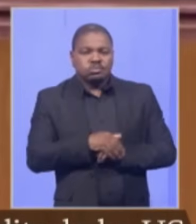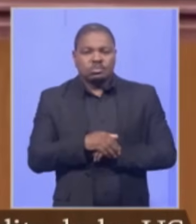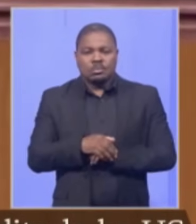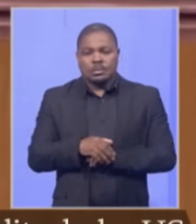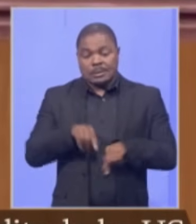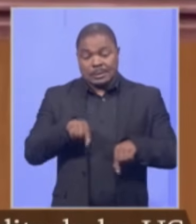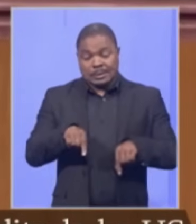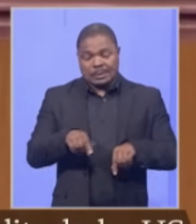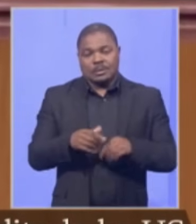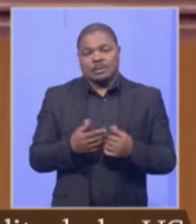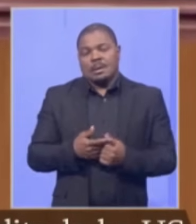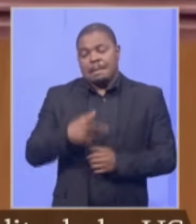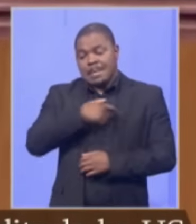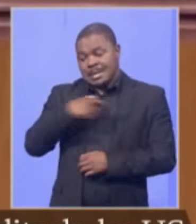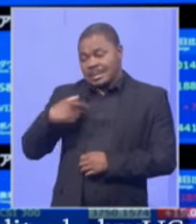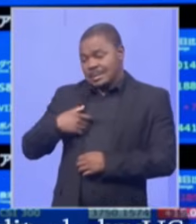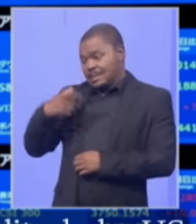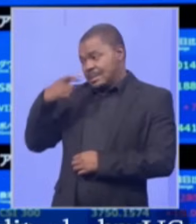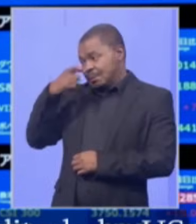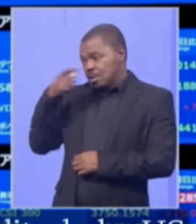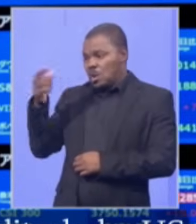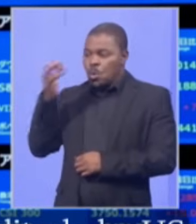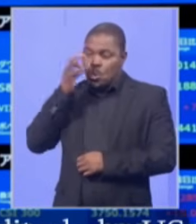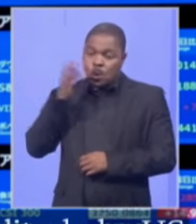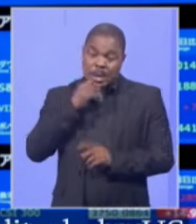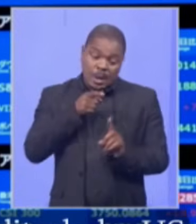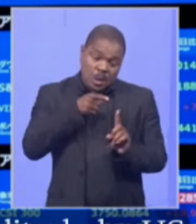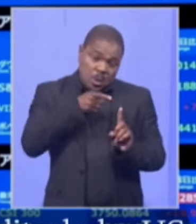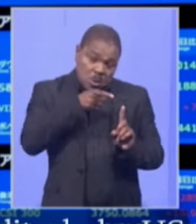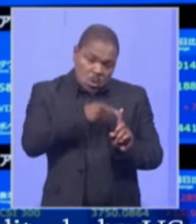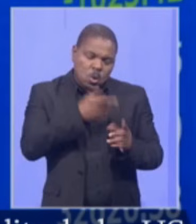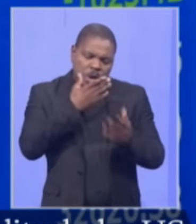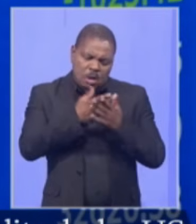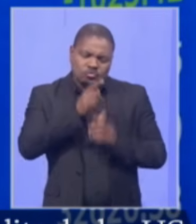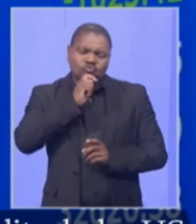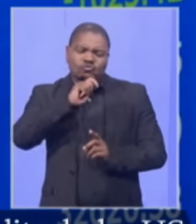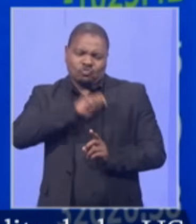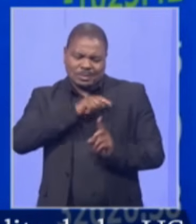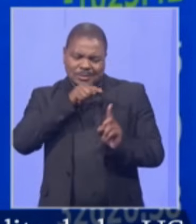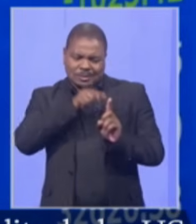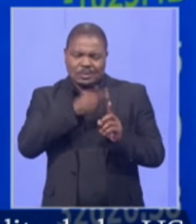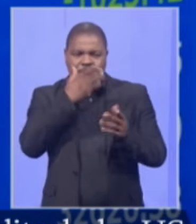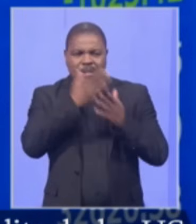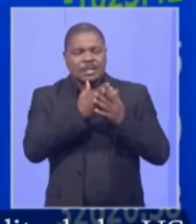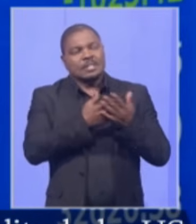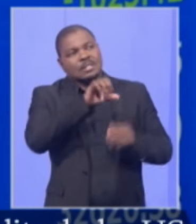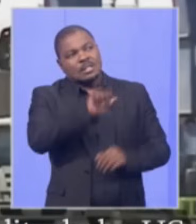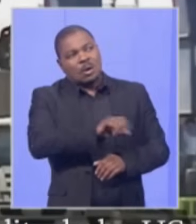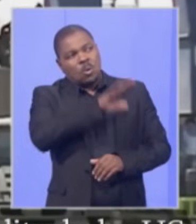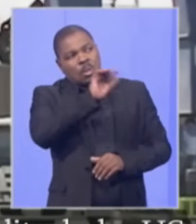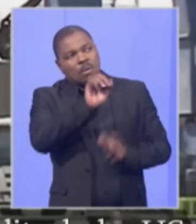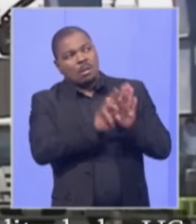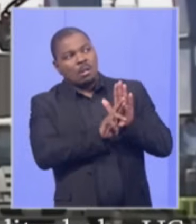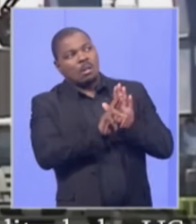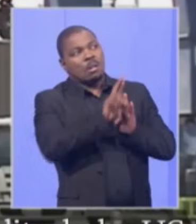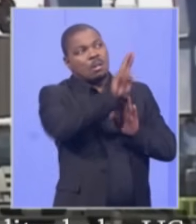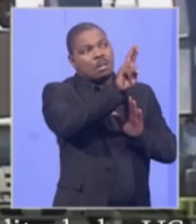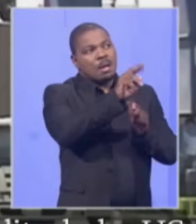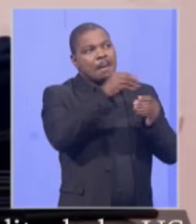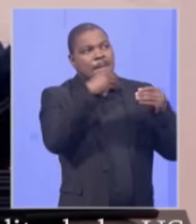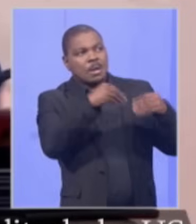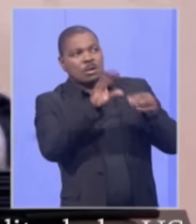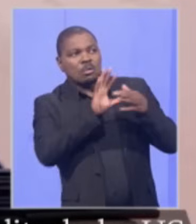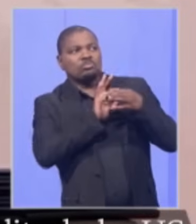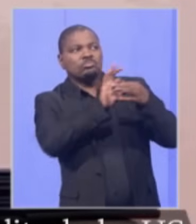pijana mopresidente Ramaphosa o boletše ge Jonas a ka tshepega go tšwetša merero ya botseta bja Afrika Borwa kgwebošano le go eta